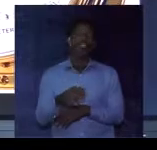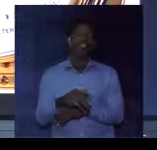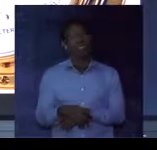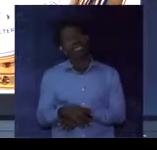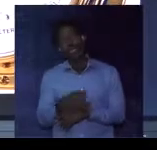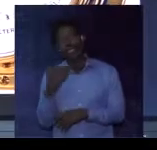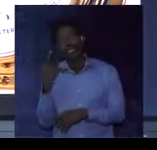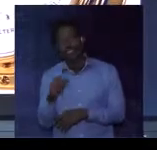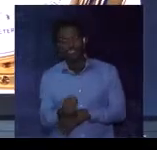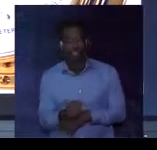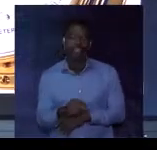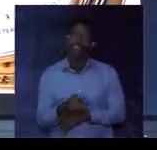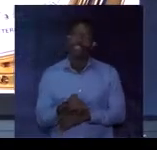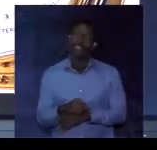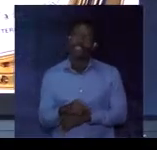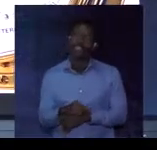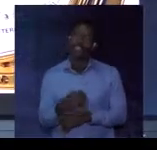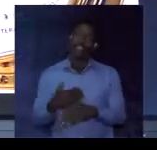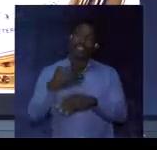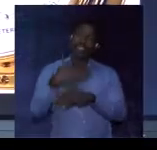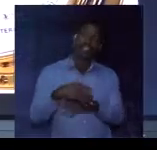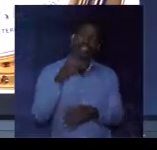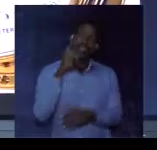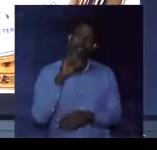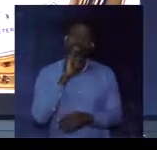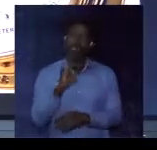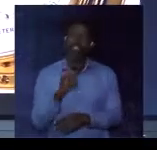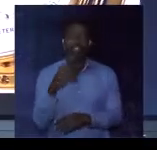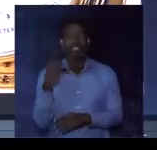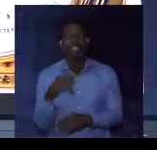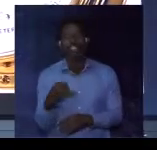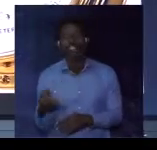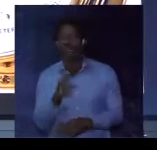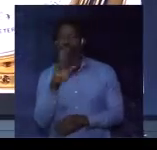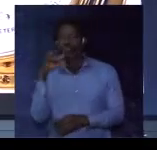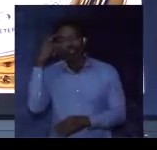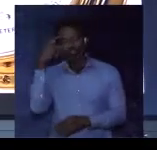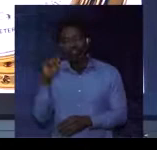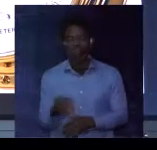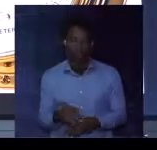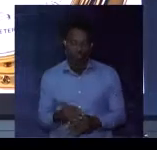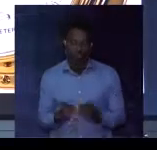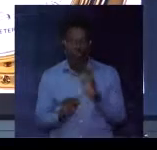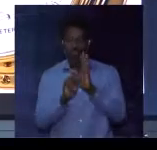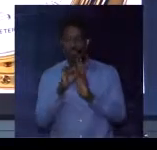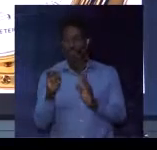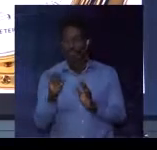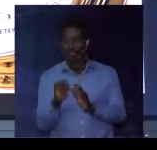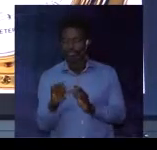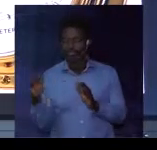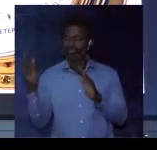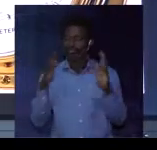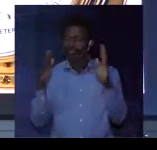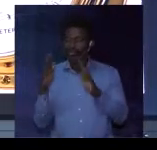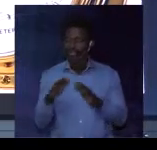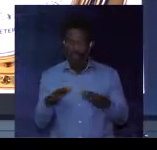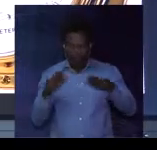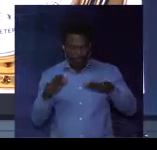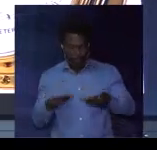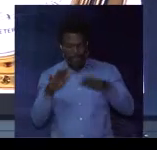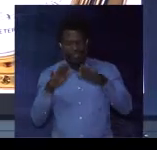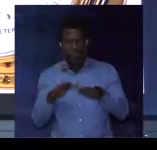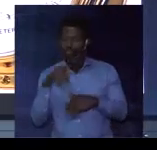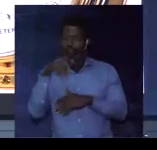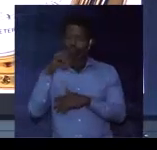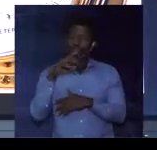vane. The speed of wind is an anemometer. And next one is the instrument used for measuring air pressure is